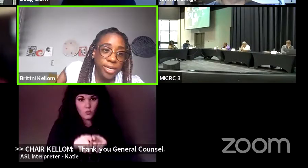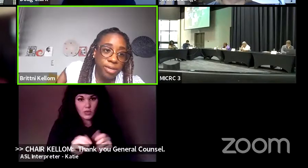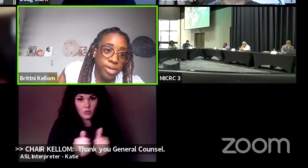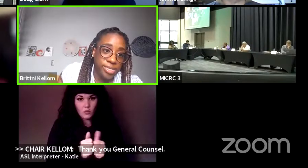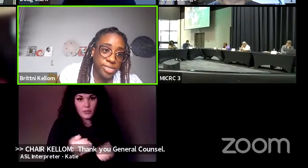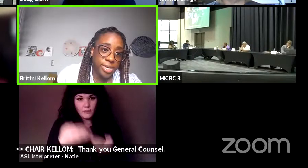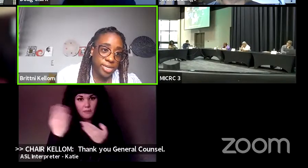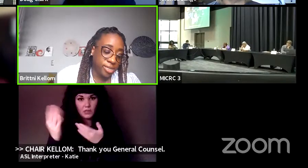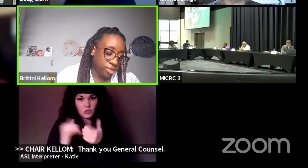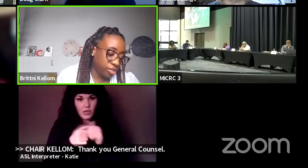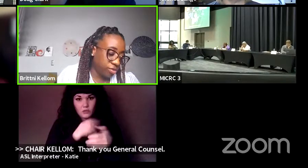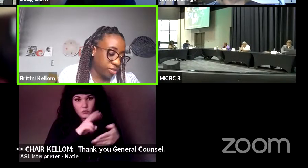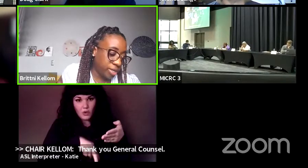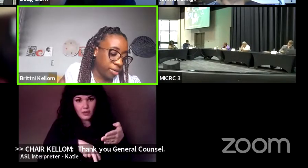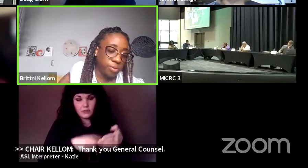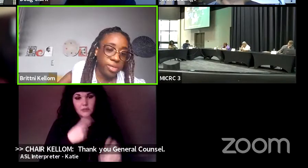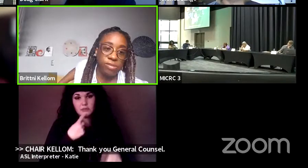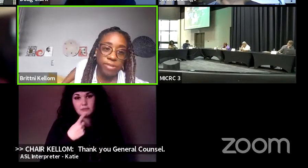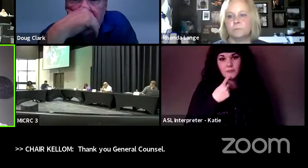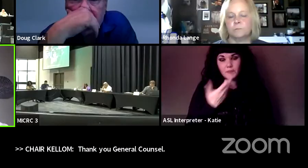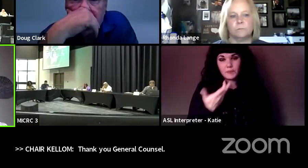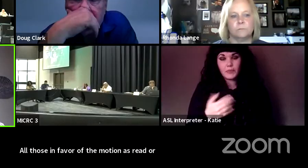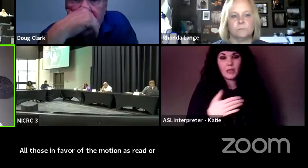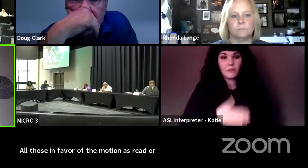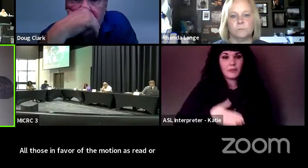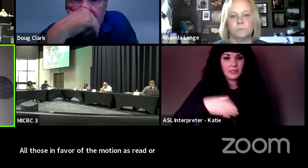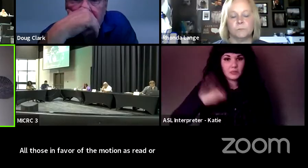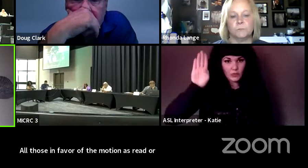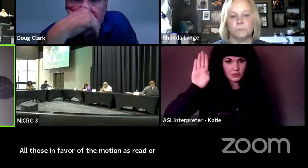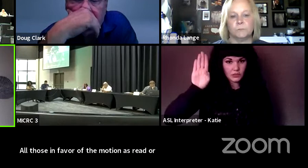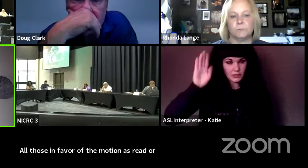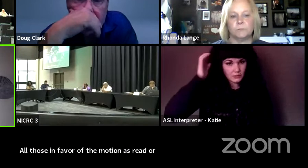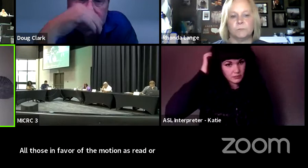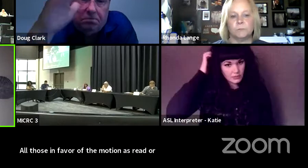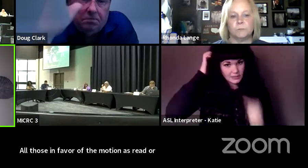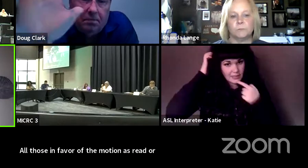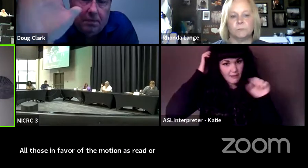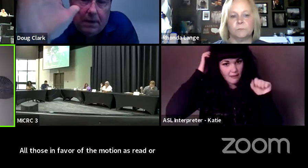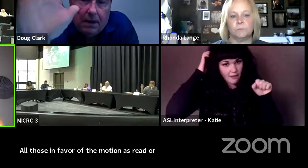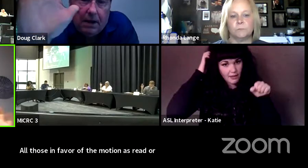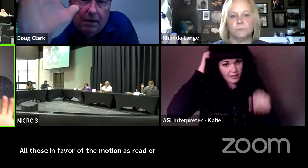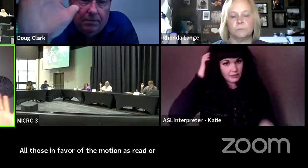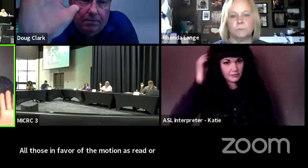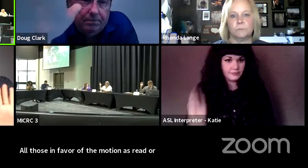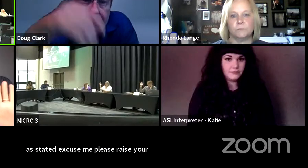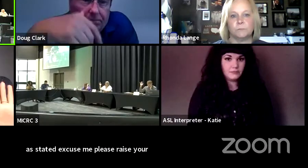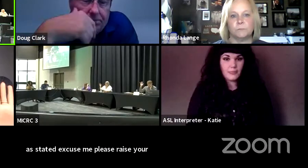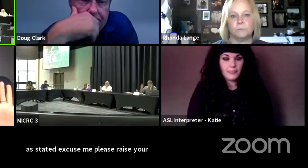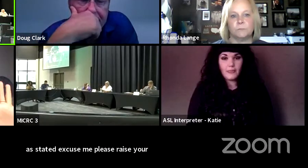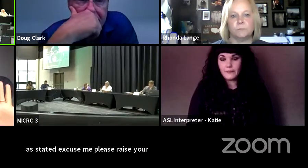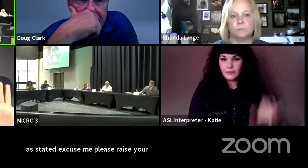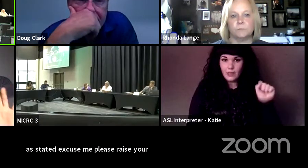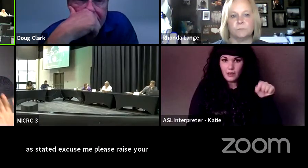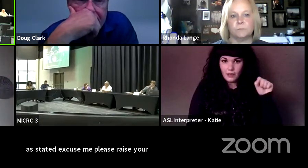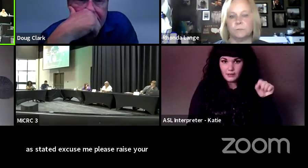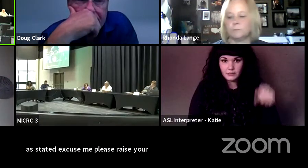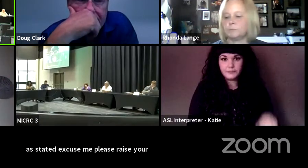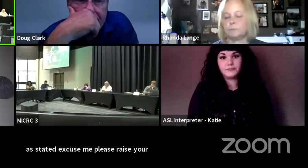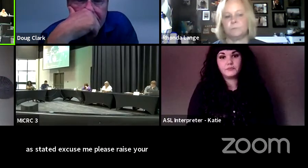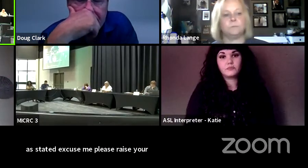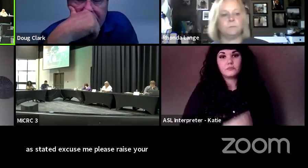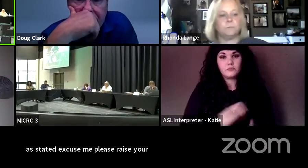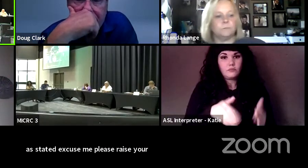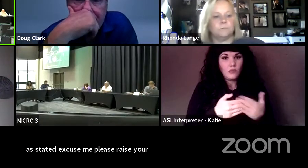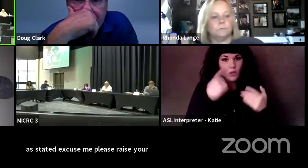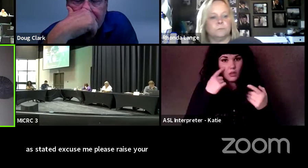as read or as stated, please raise your hand and say aye. Aye. Aye. All